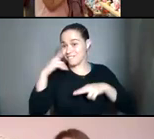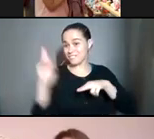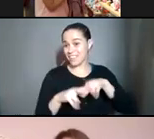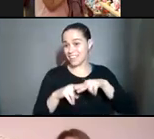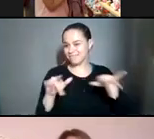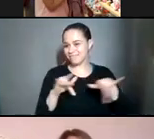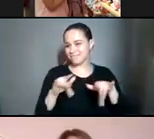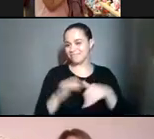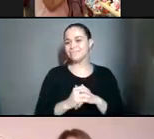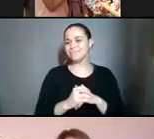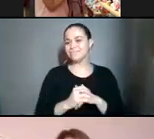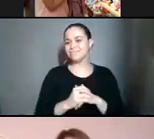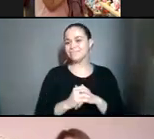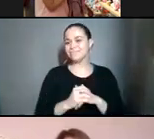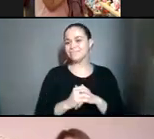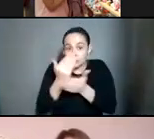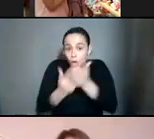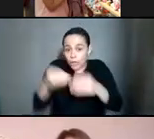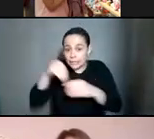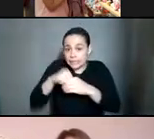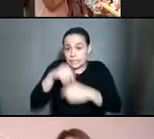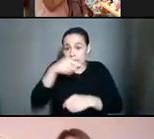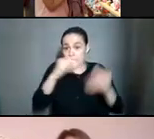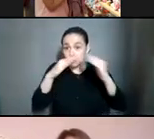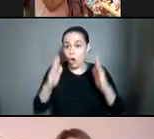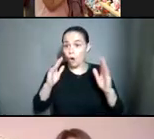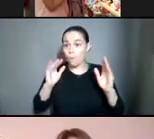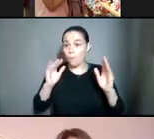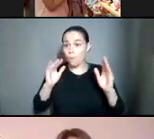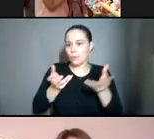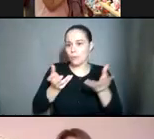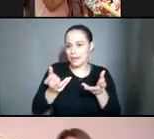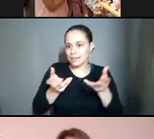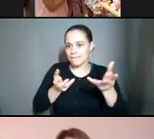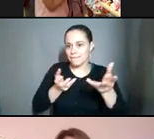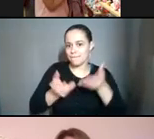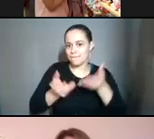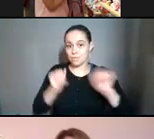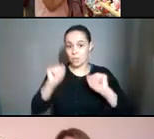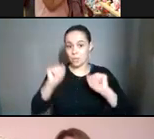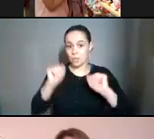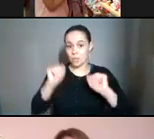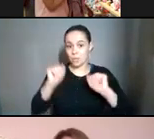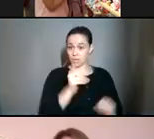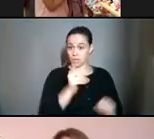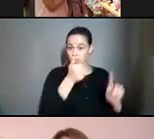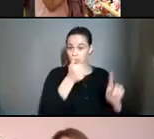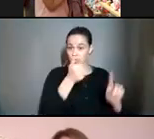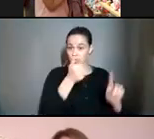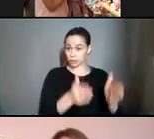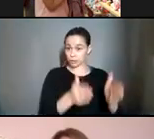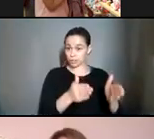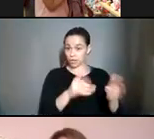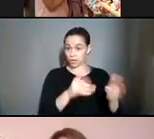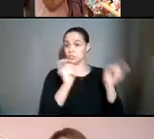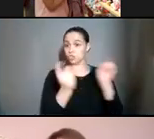Each piece in the home is interactive, so your child can click on their avatar to change it. They can click